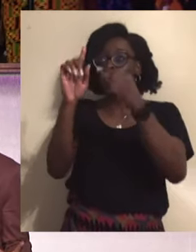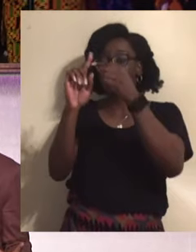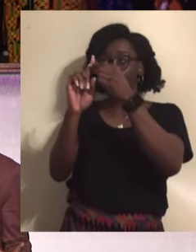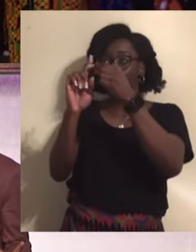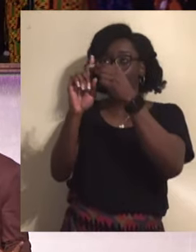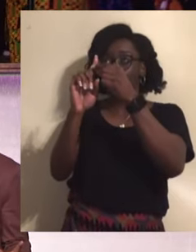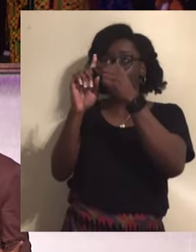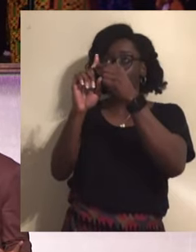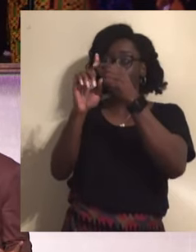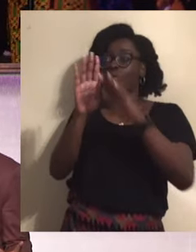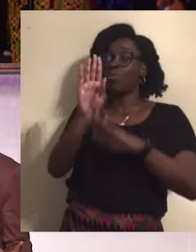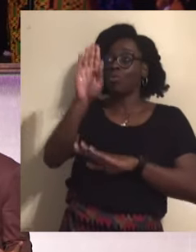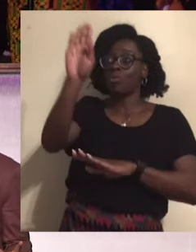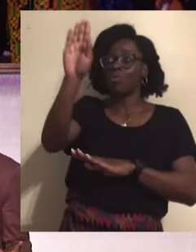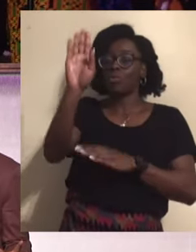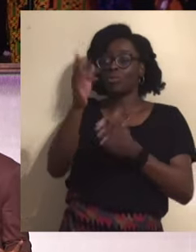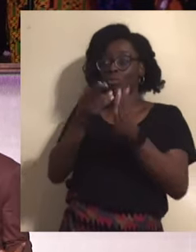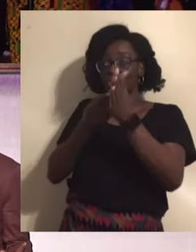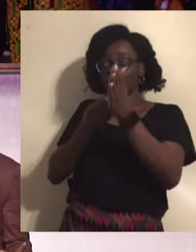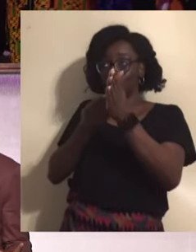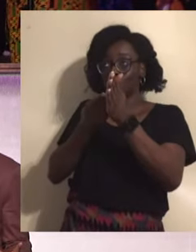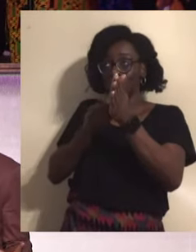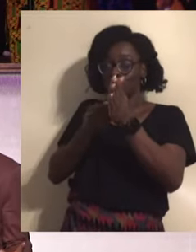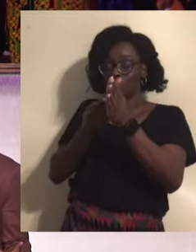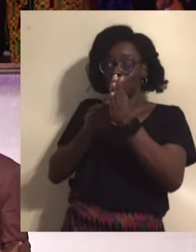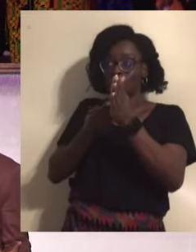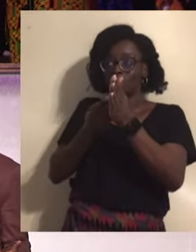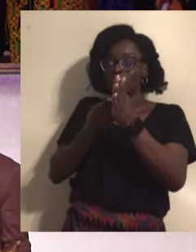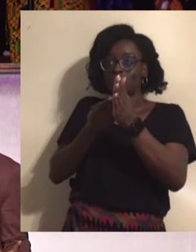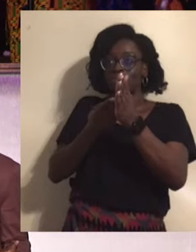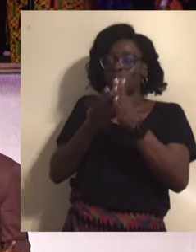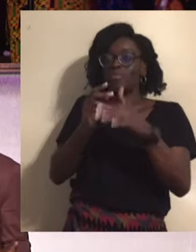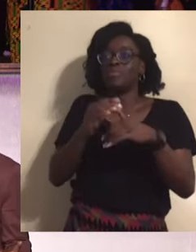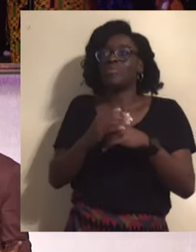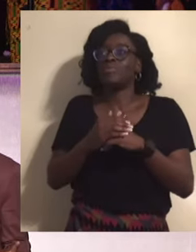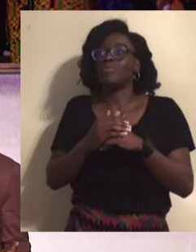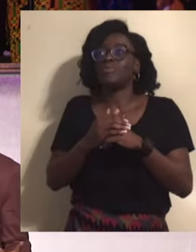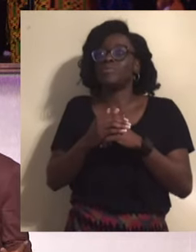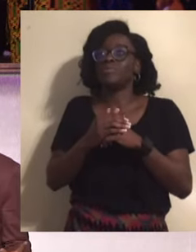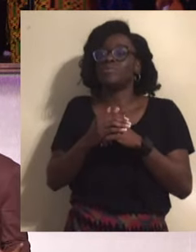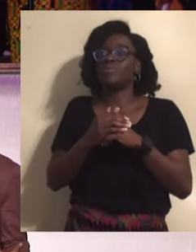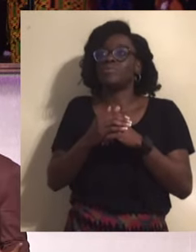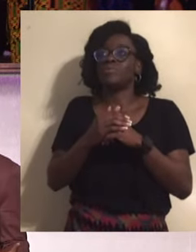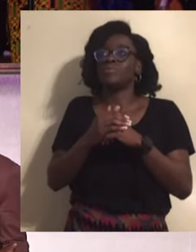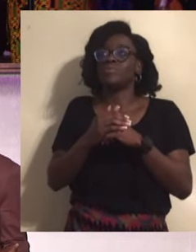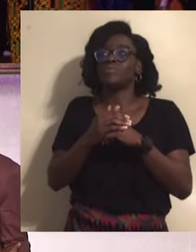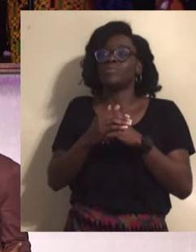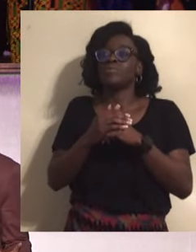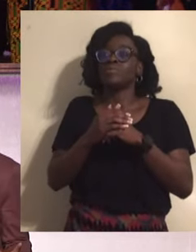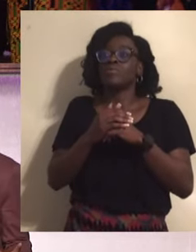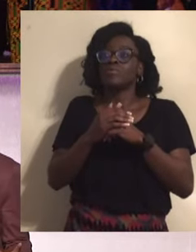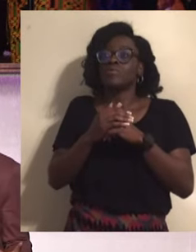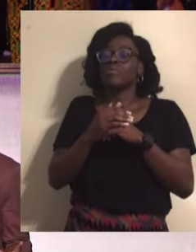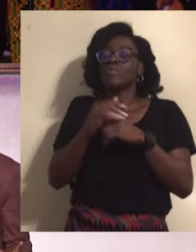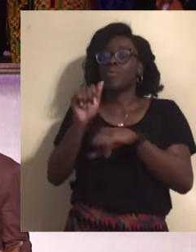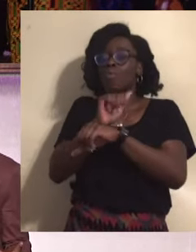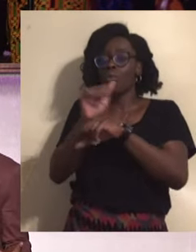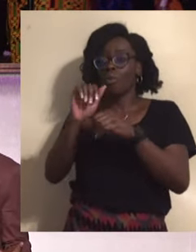will hold to your peace, and we will work faithfully until your